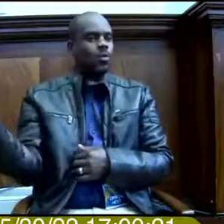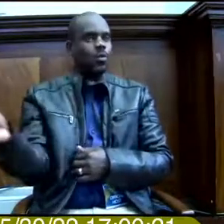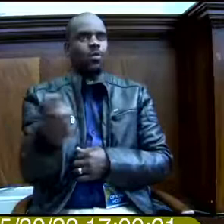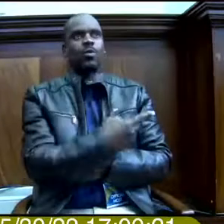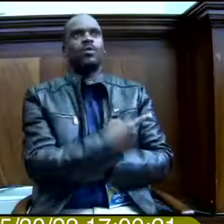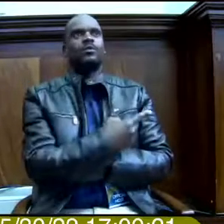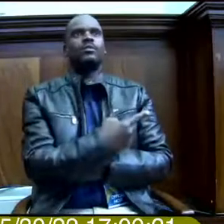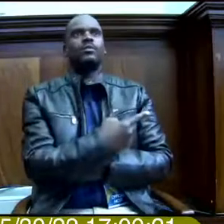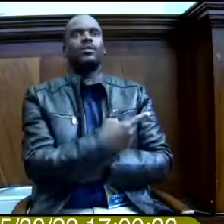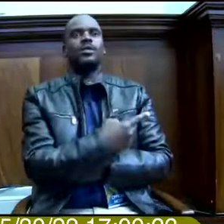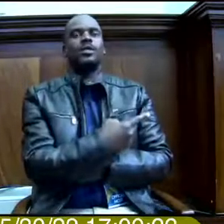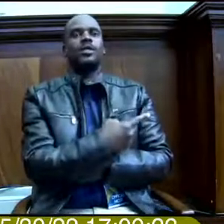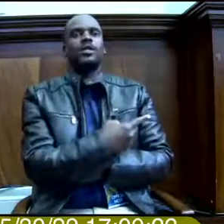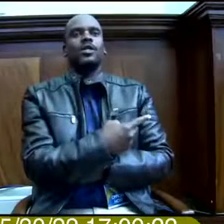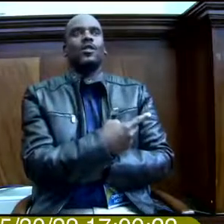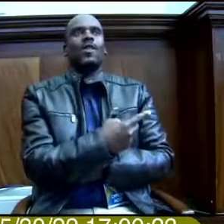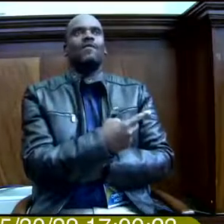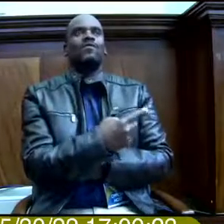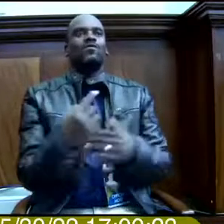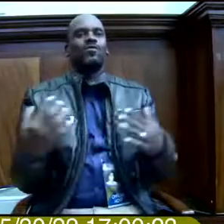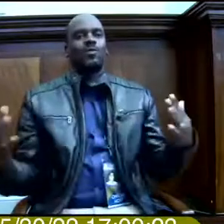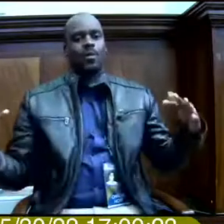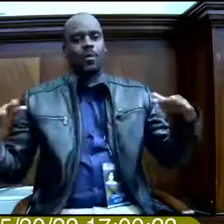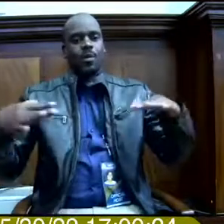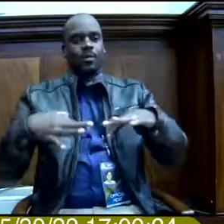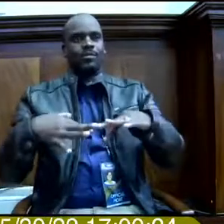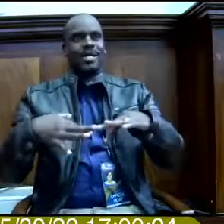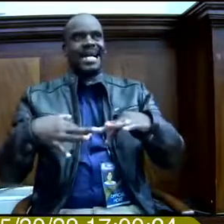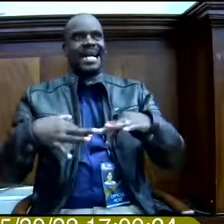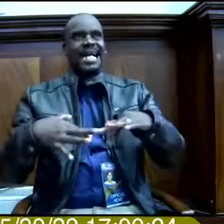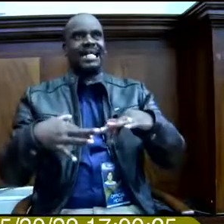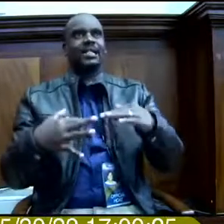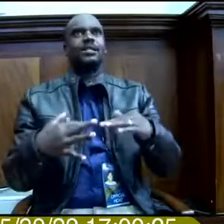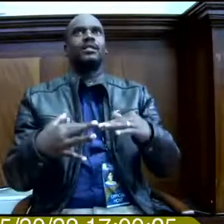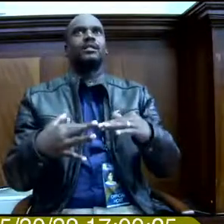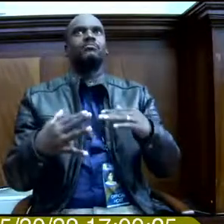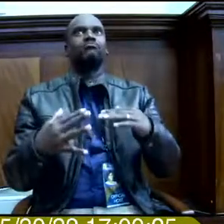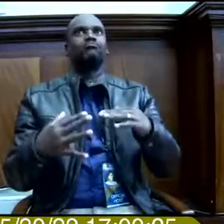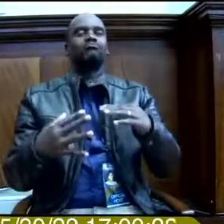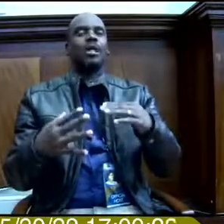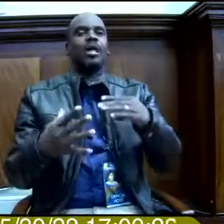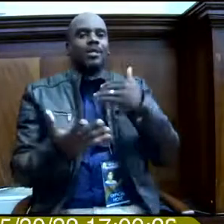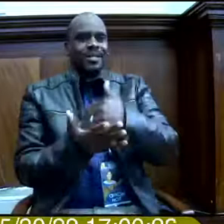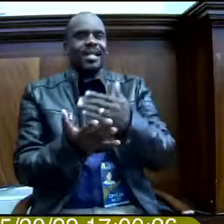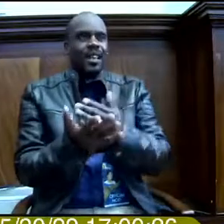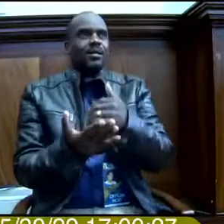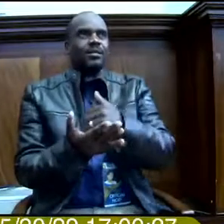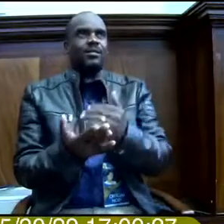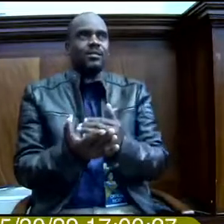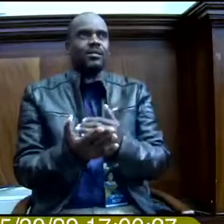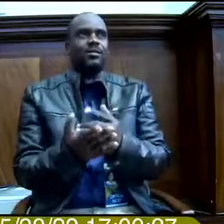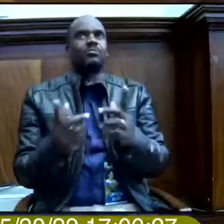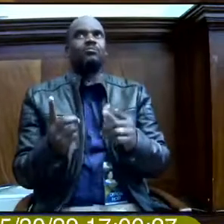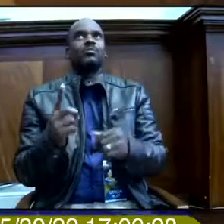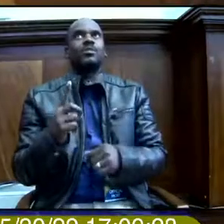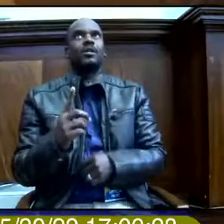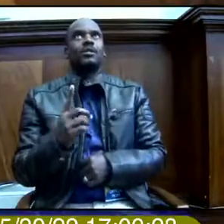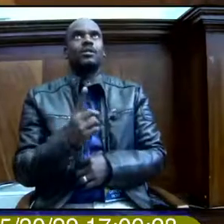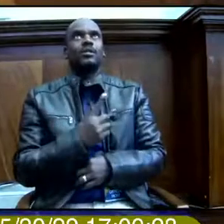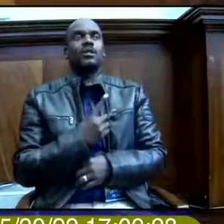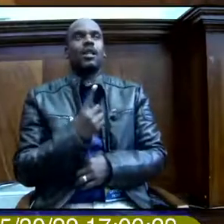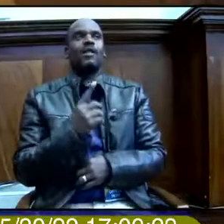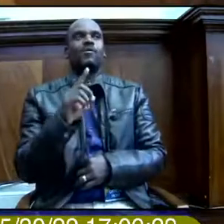you for your participation i'm sure it's the first time you find yourselves under one roof